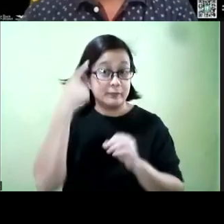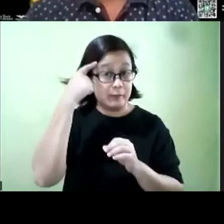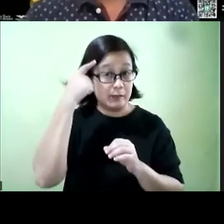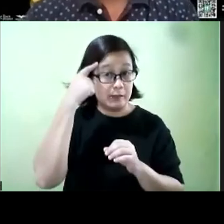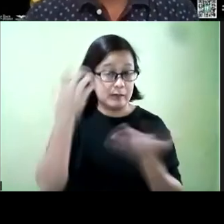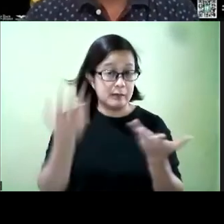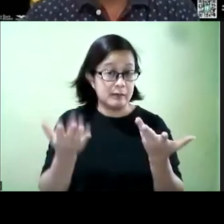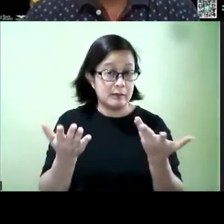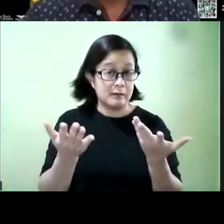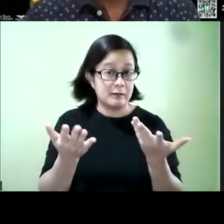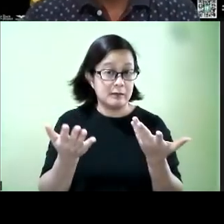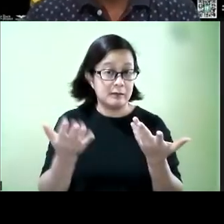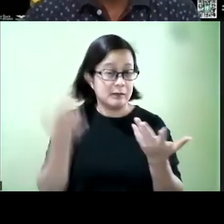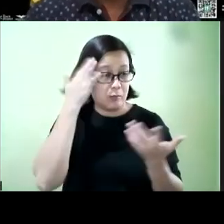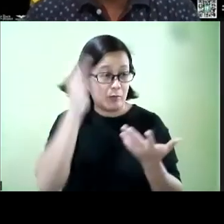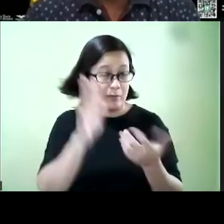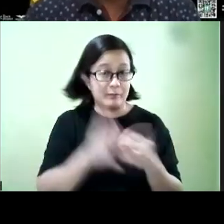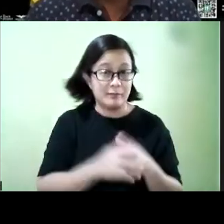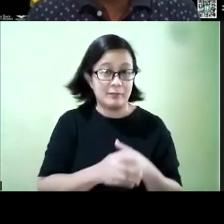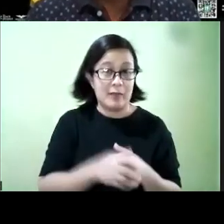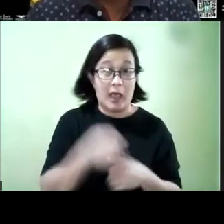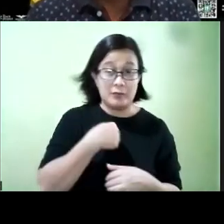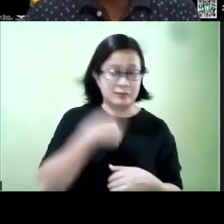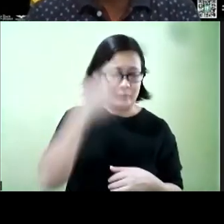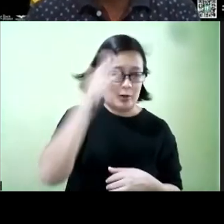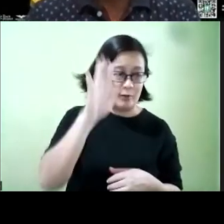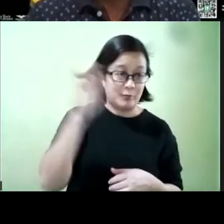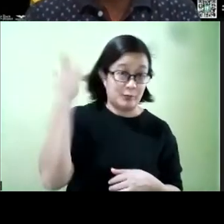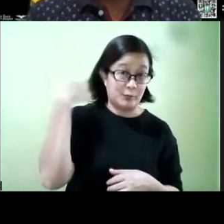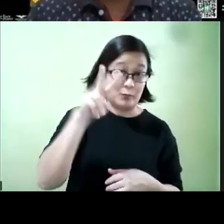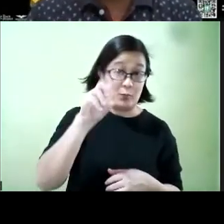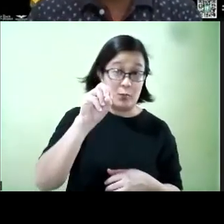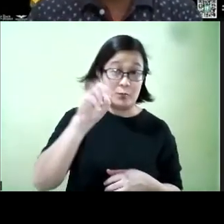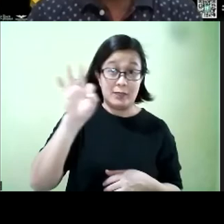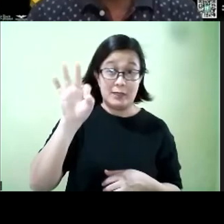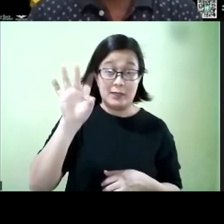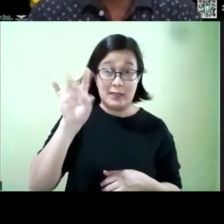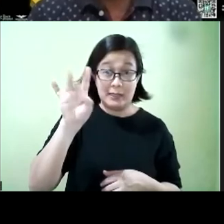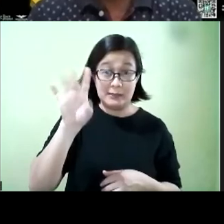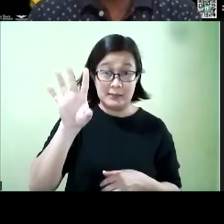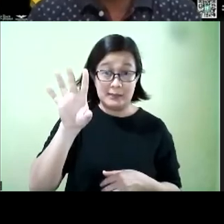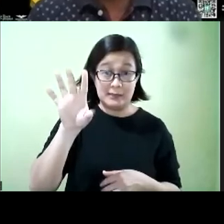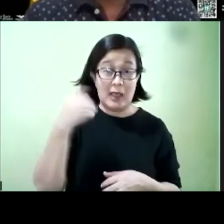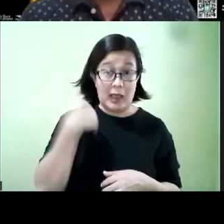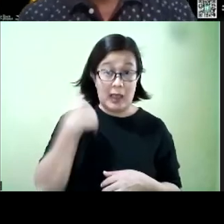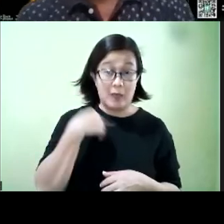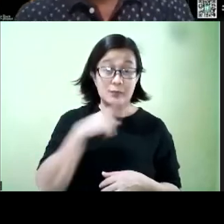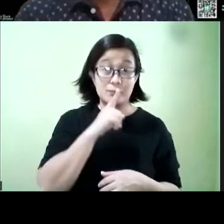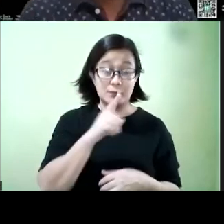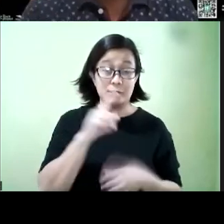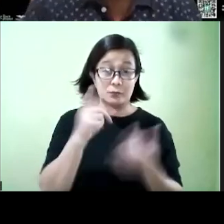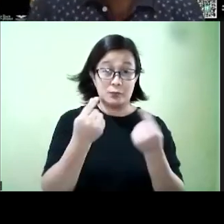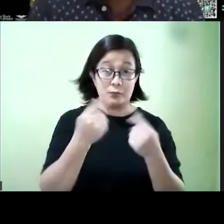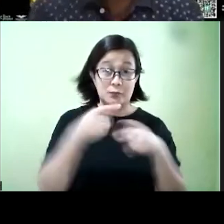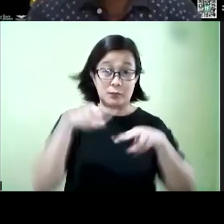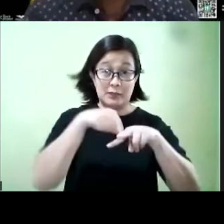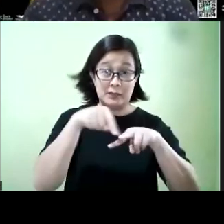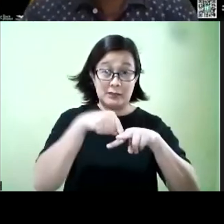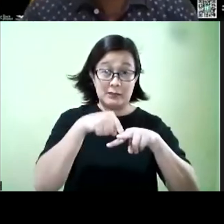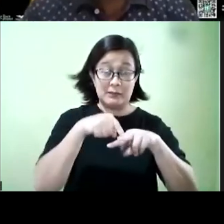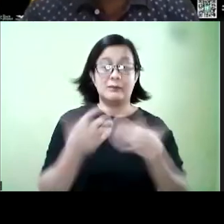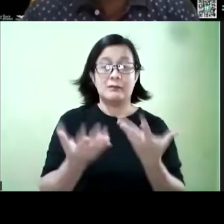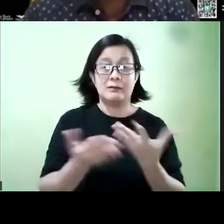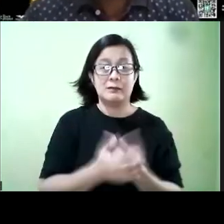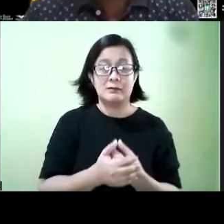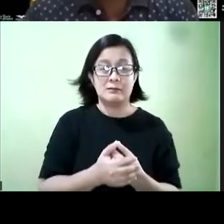syempre hindi mo pa naman malalaman. Ako, I didn't know. 2018, I didn't even know that I'm gonna do Grinellas or Hotel Slippers in 2018 while